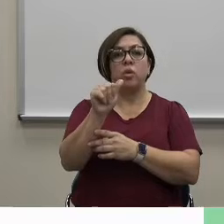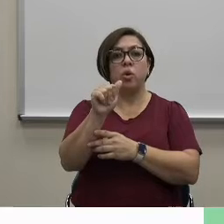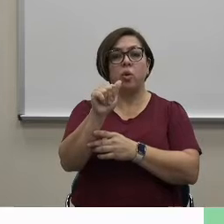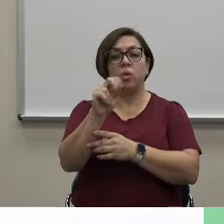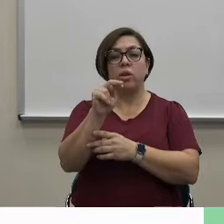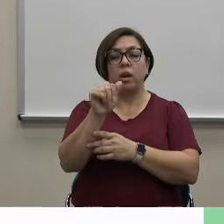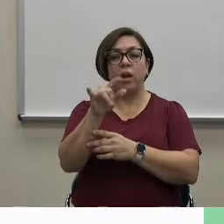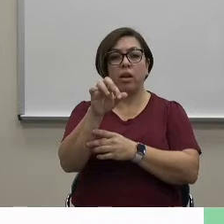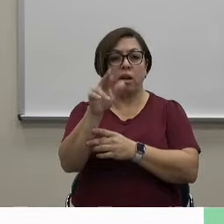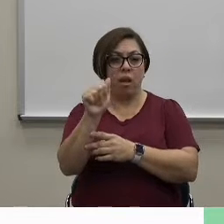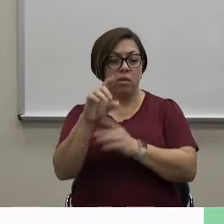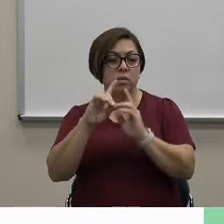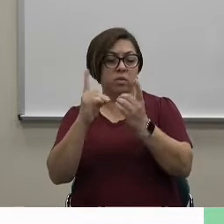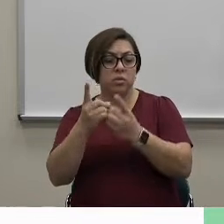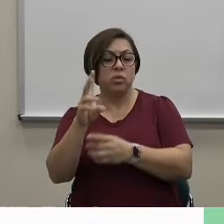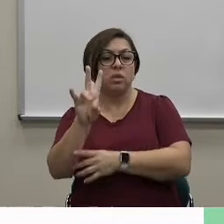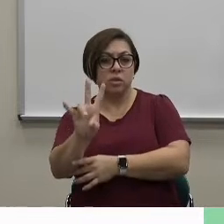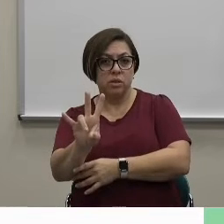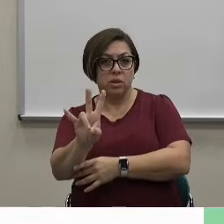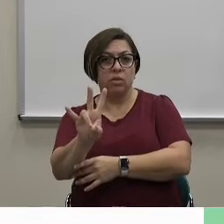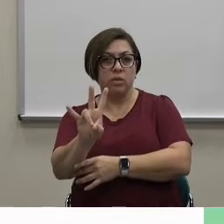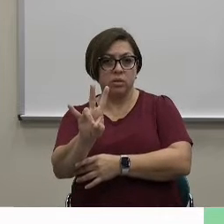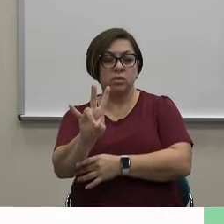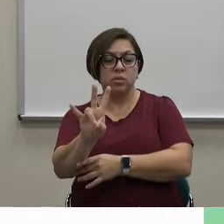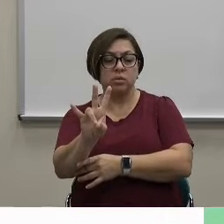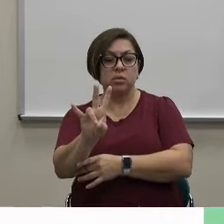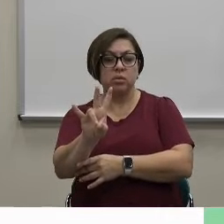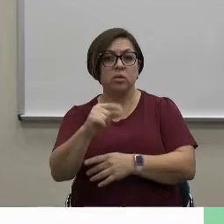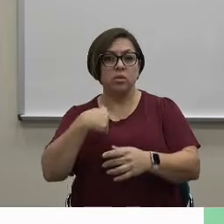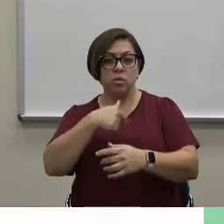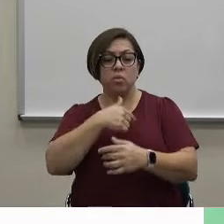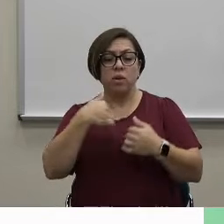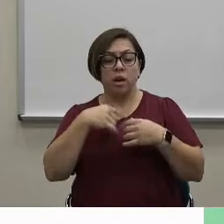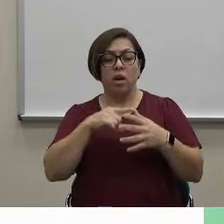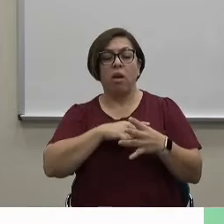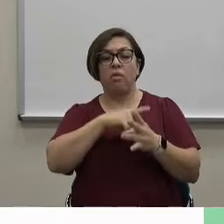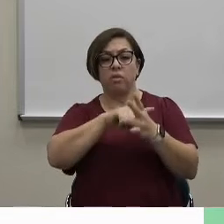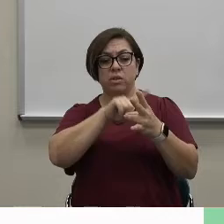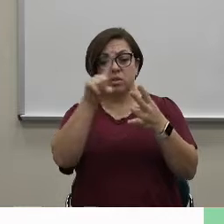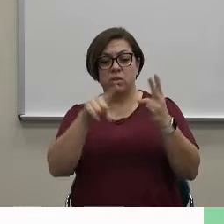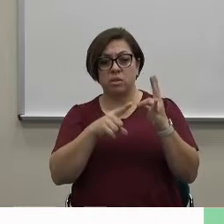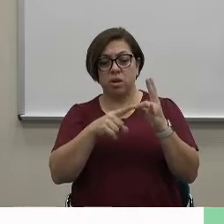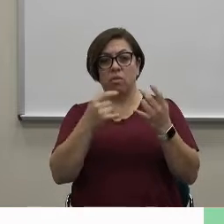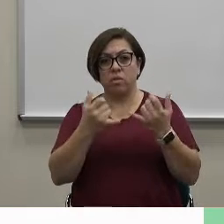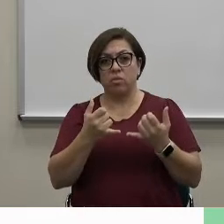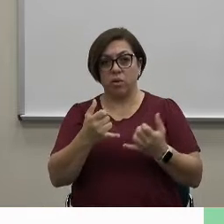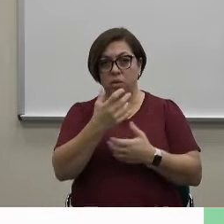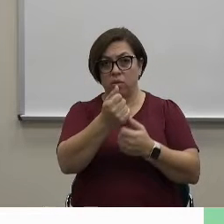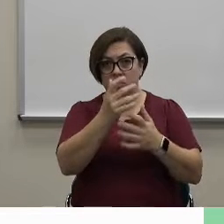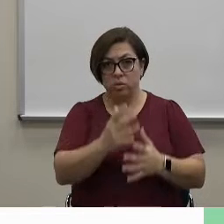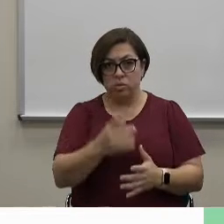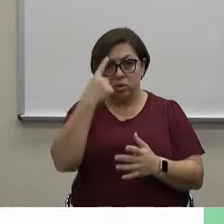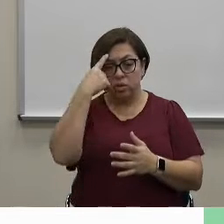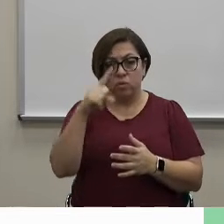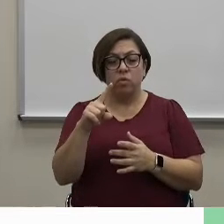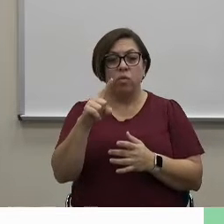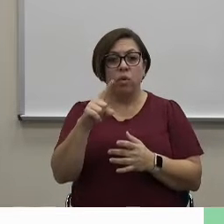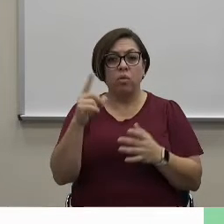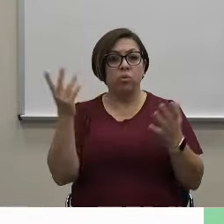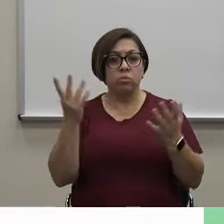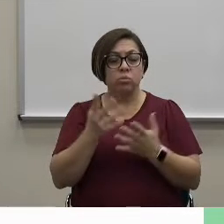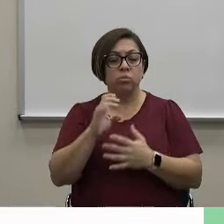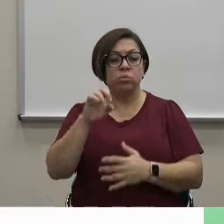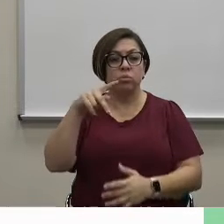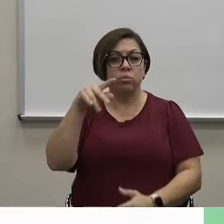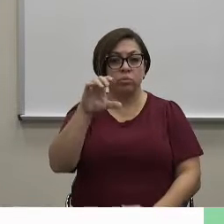in District 7. So those are our 7 current trustees for the El Paso